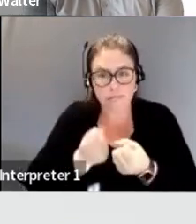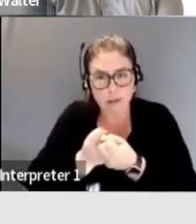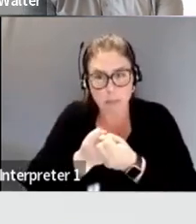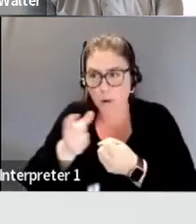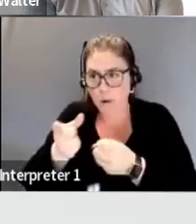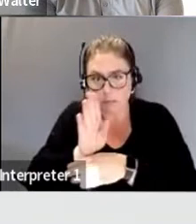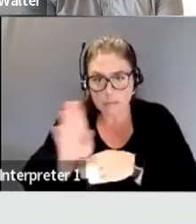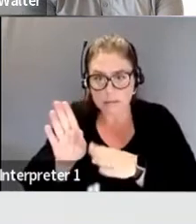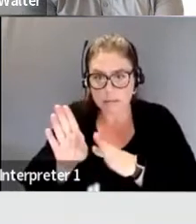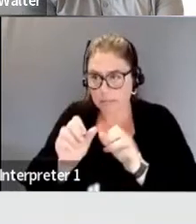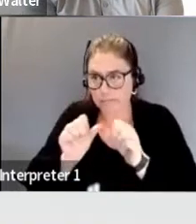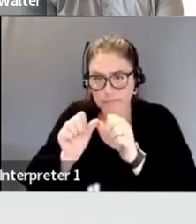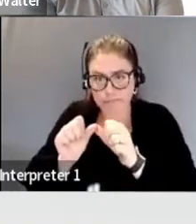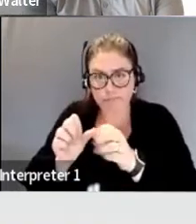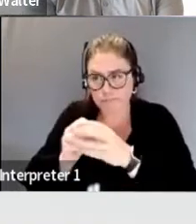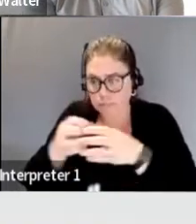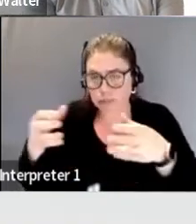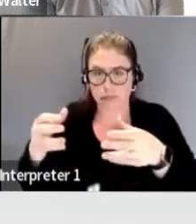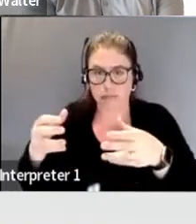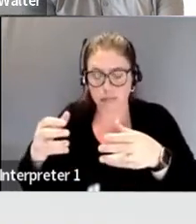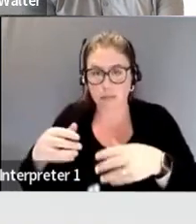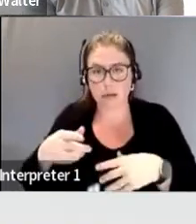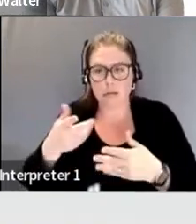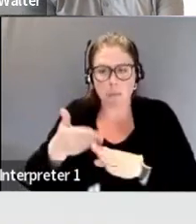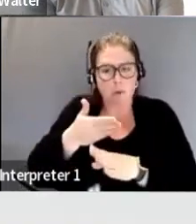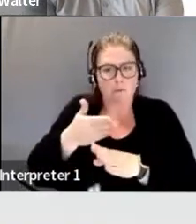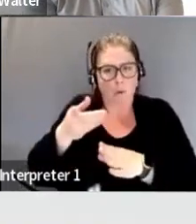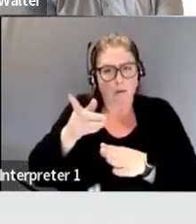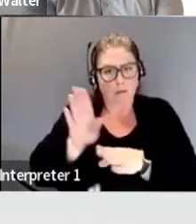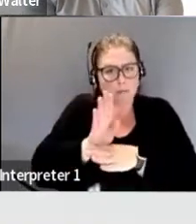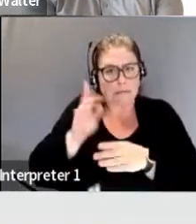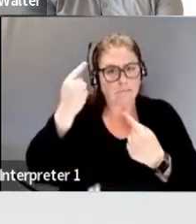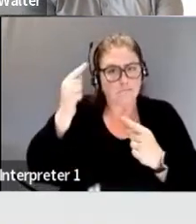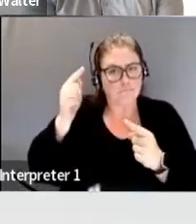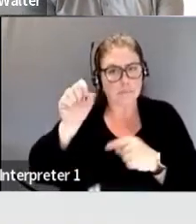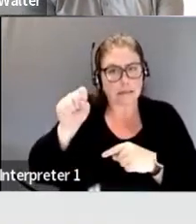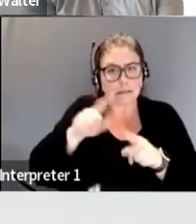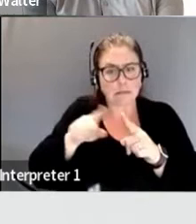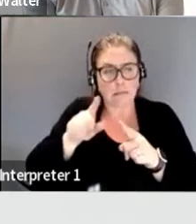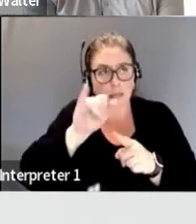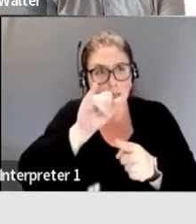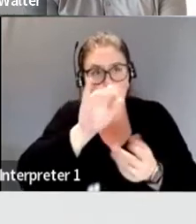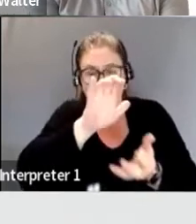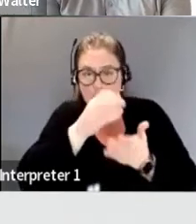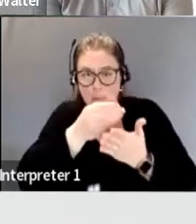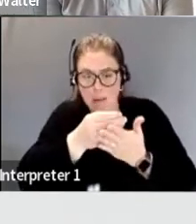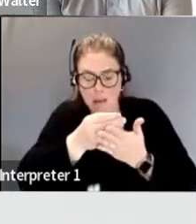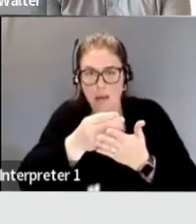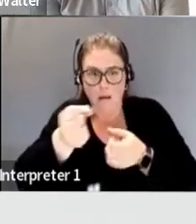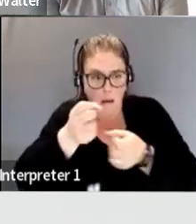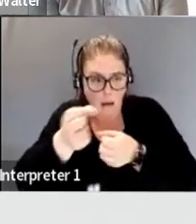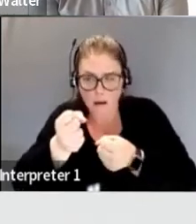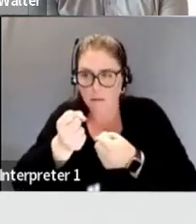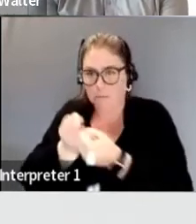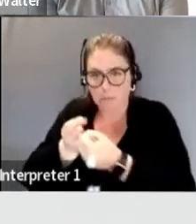successful business, but this was just that extra boost to, provide some support in her growth. And she continues to